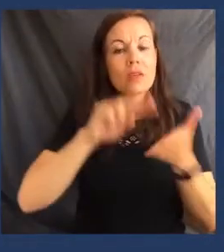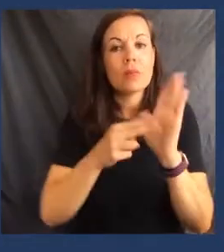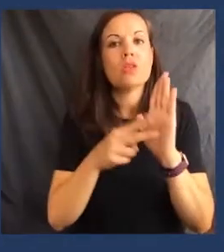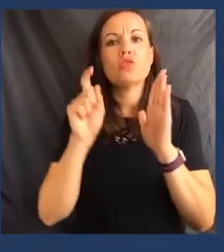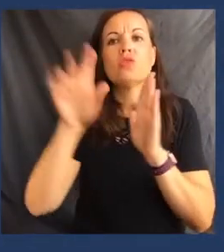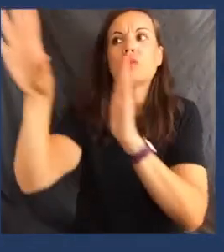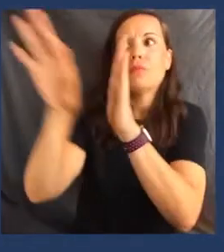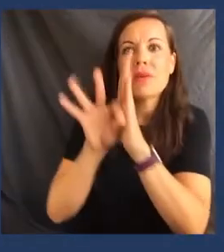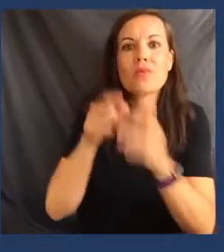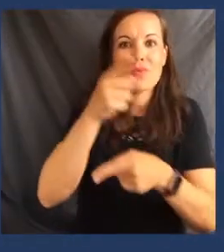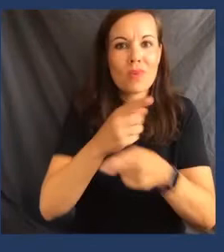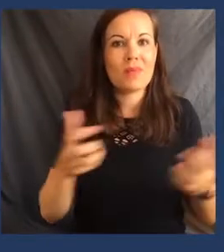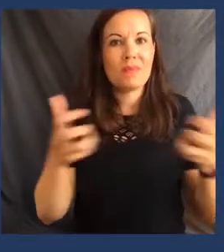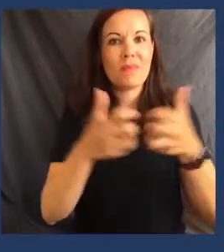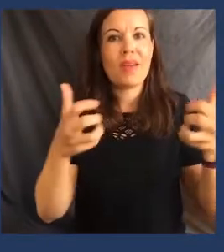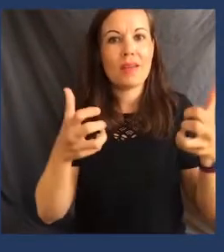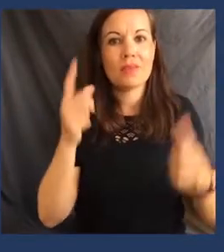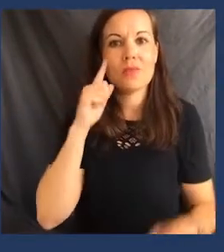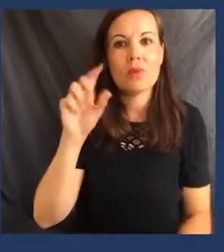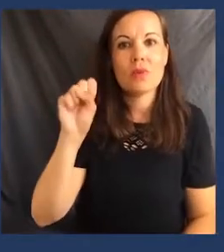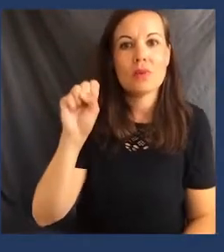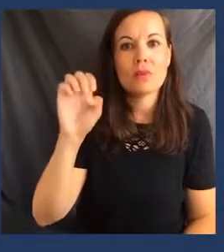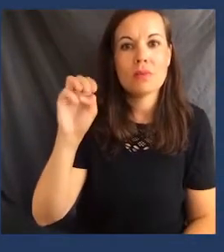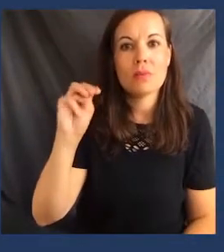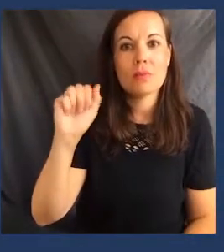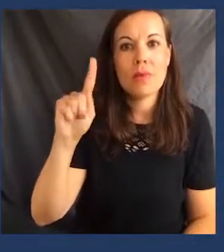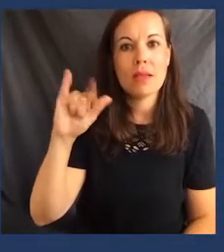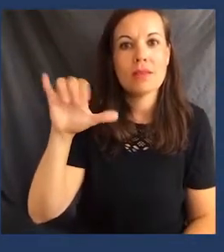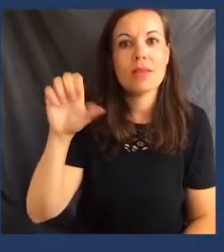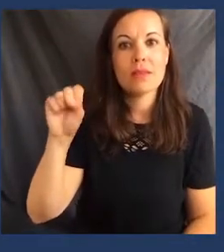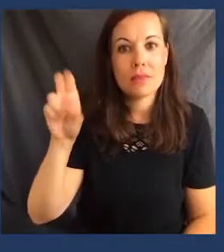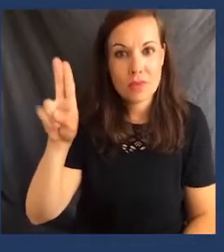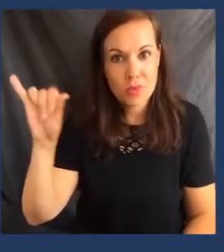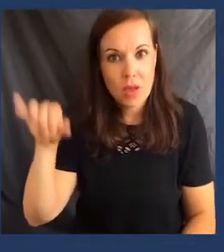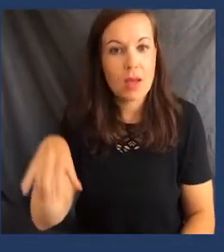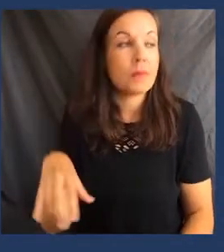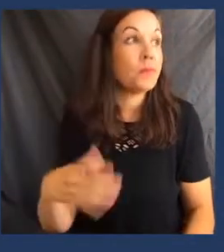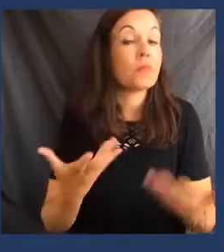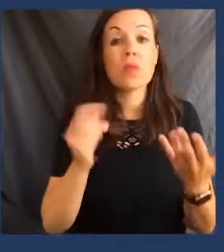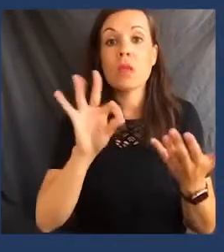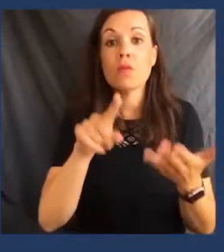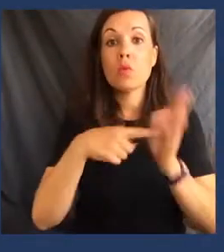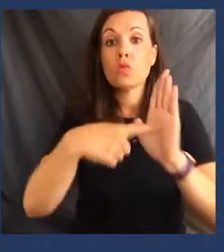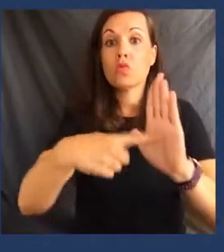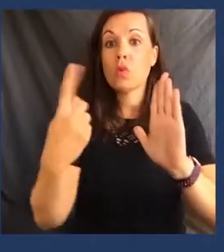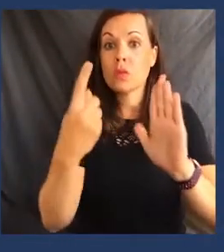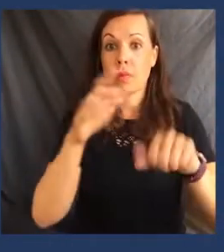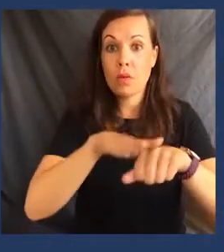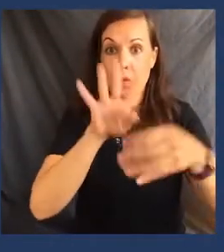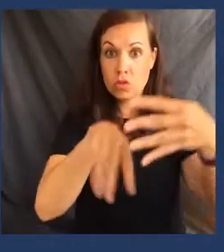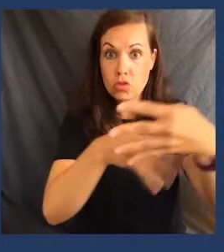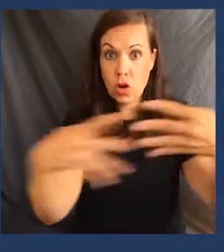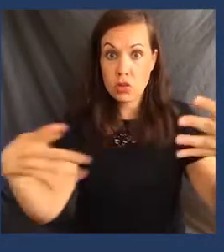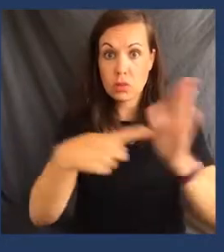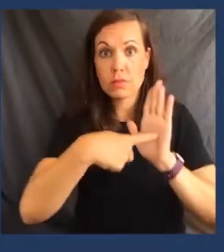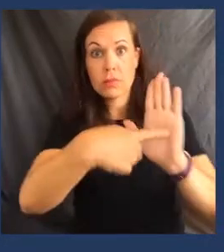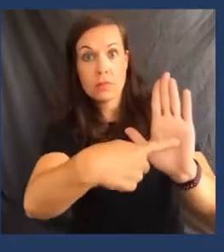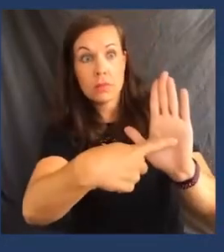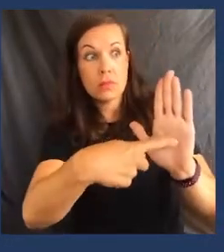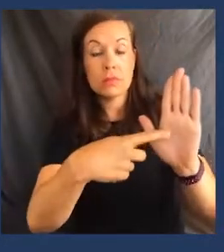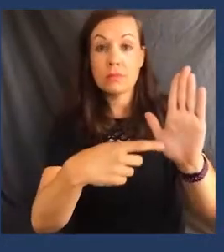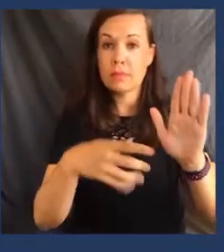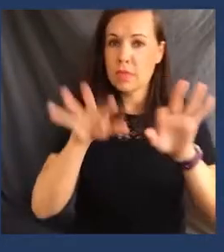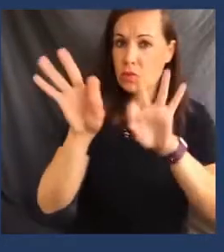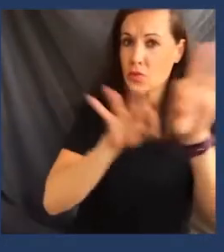semantics of the UI, and that if you're expressing something, for example, in a chart, is that being conveyed to customers? Is it being